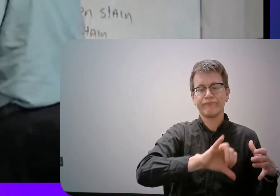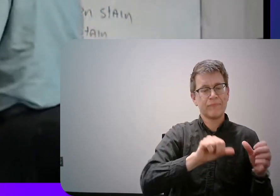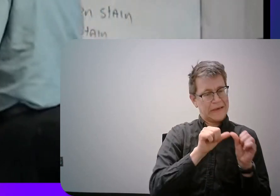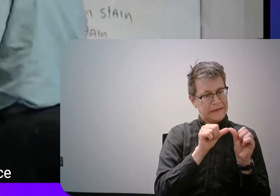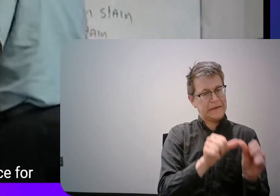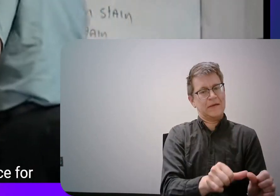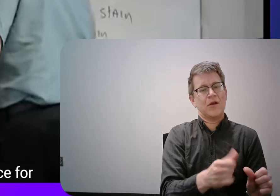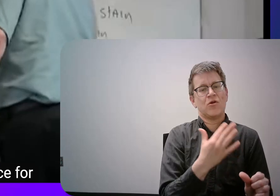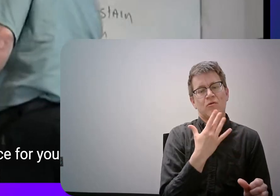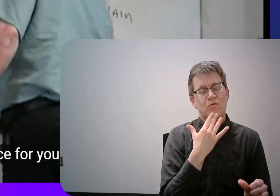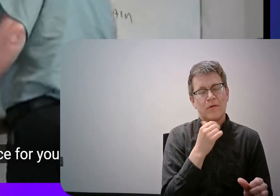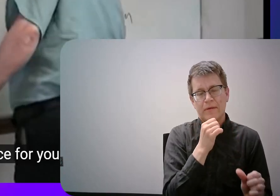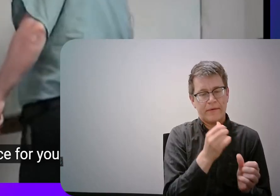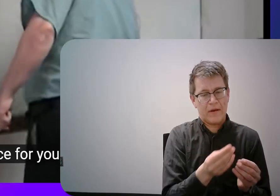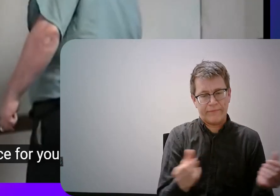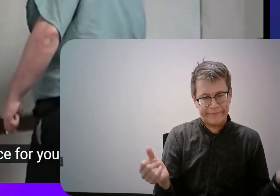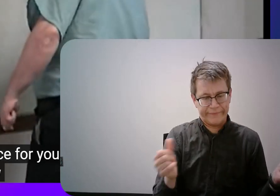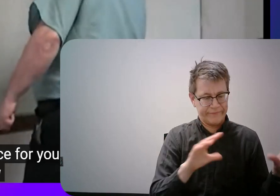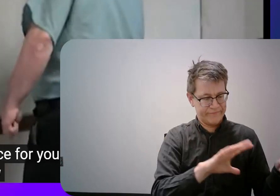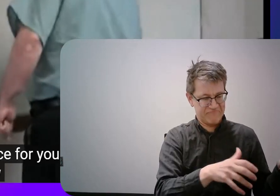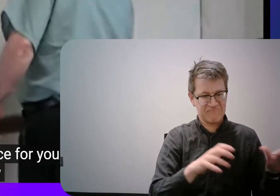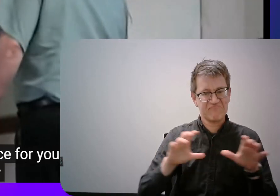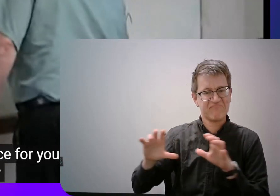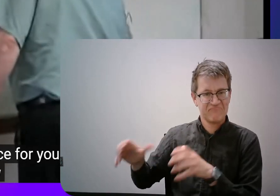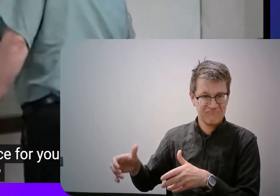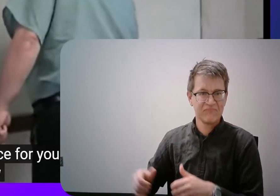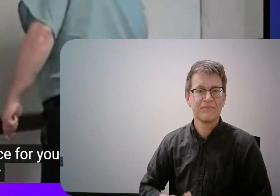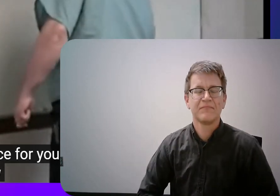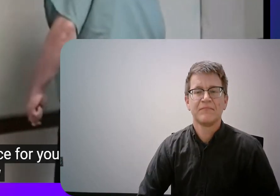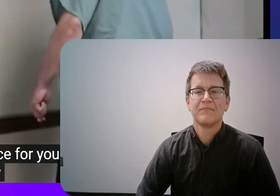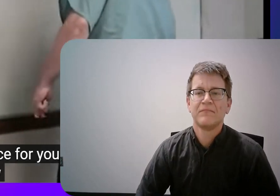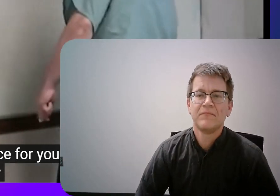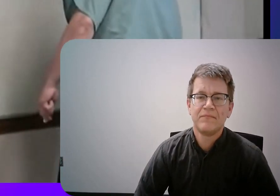It's a very important difference for you in everyday life too, you know.